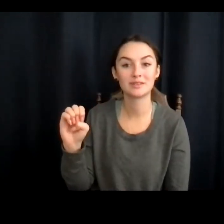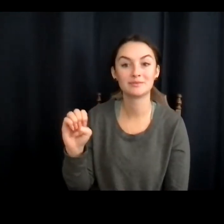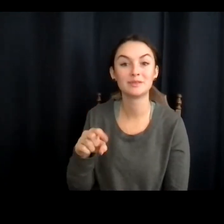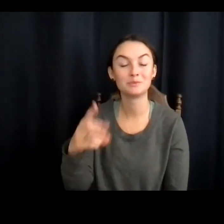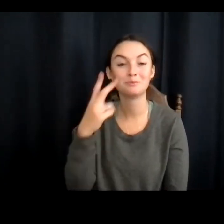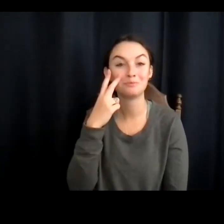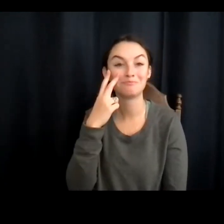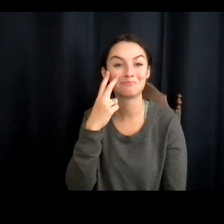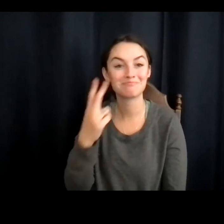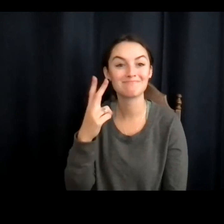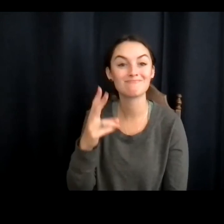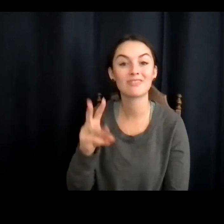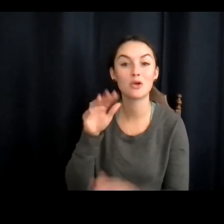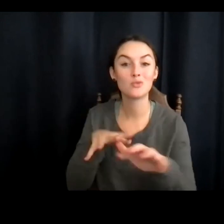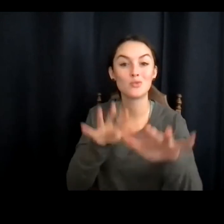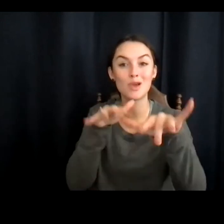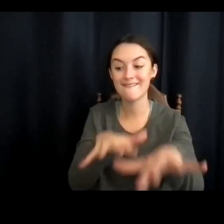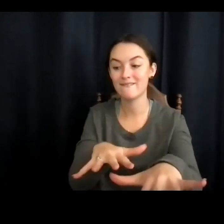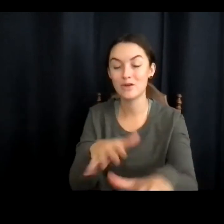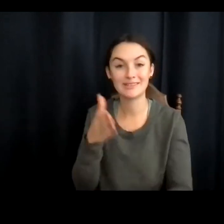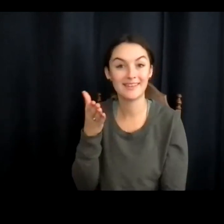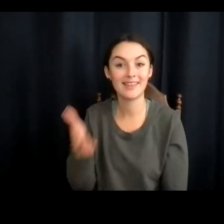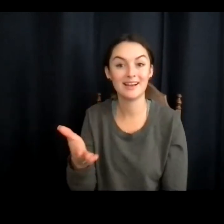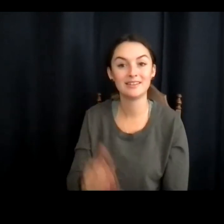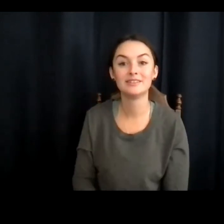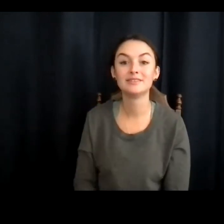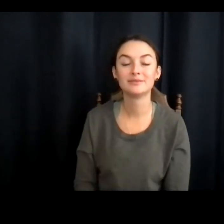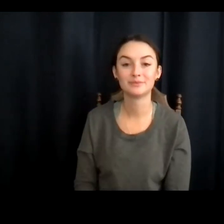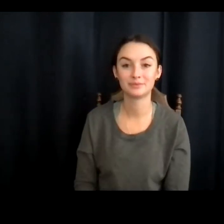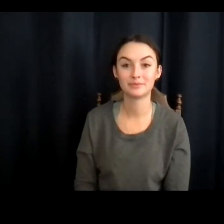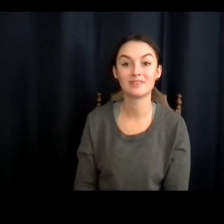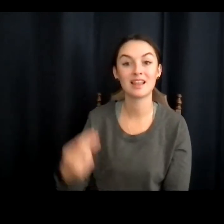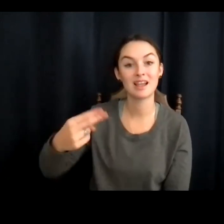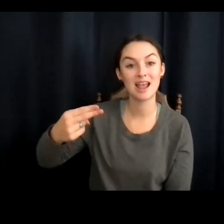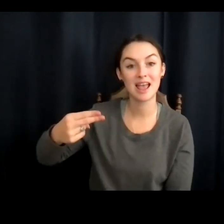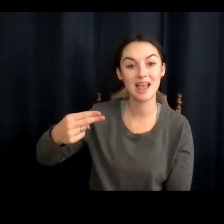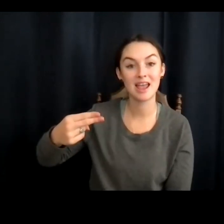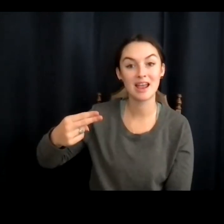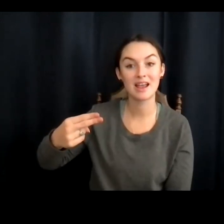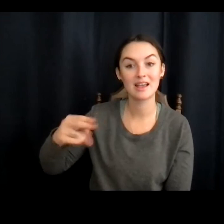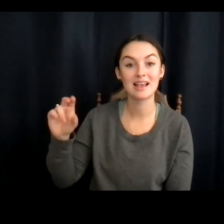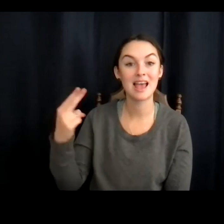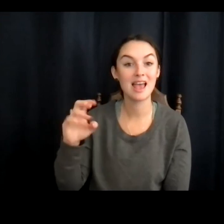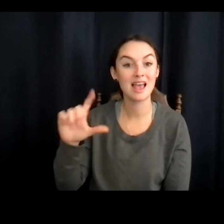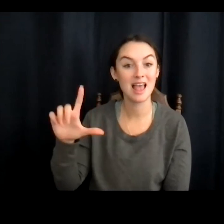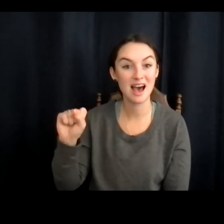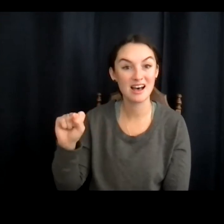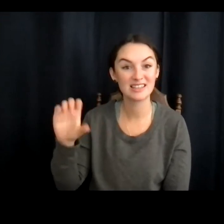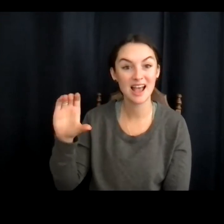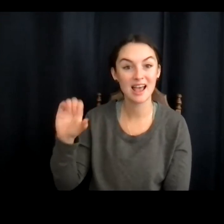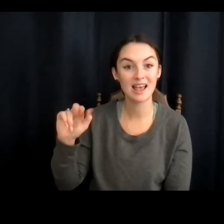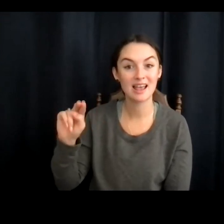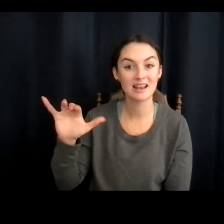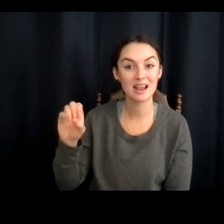cliffs, waterfalls, and windsurfers having fun. H is for Hell's Canyon. Did you know? It's one of